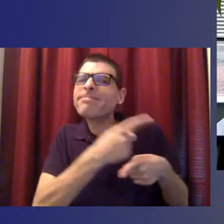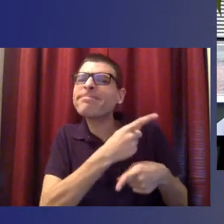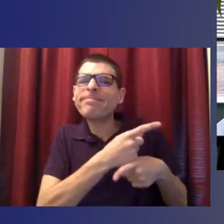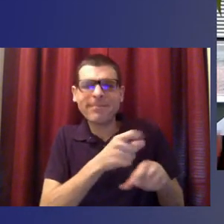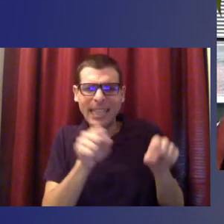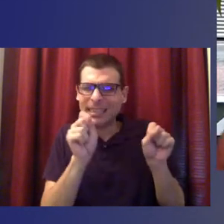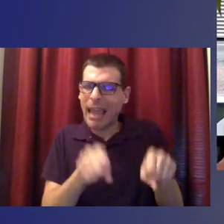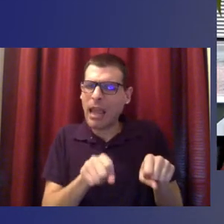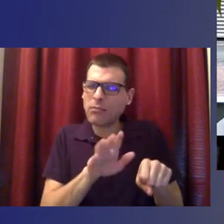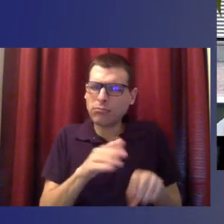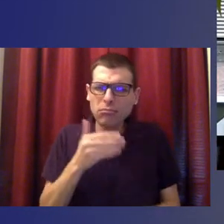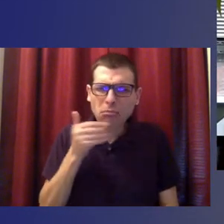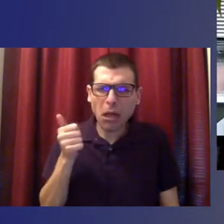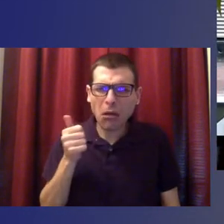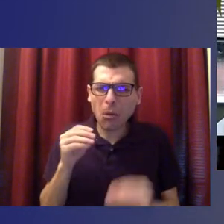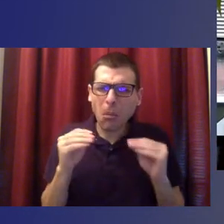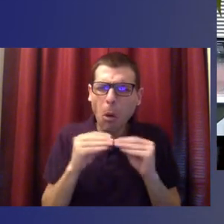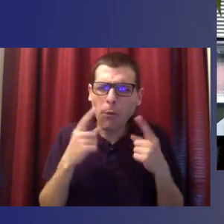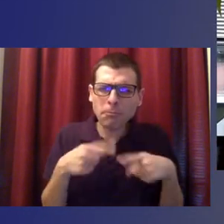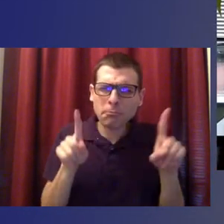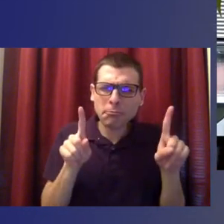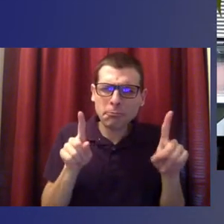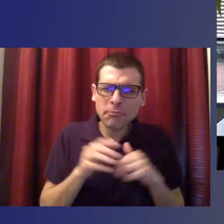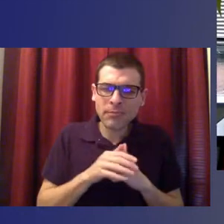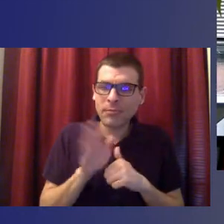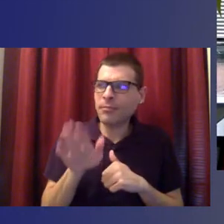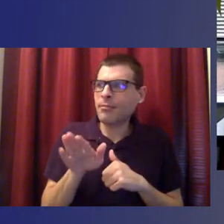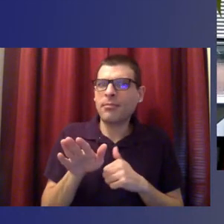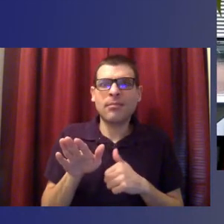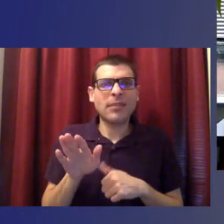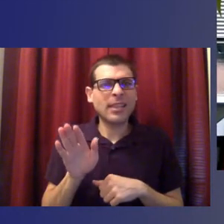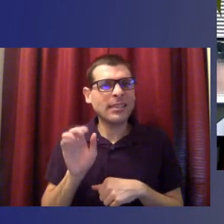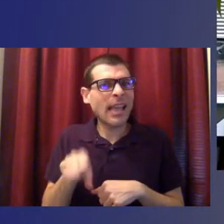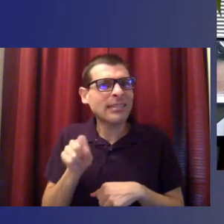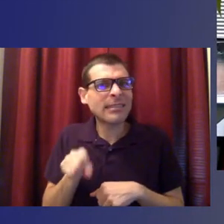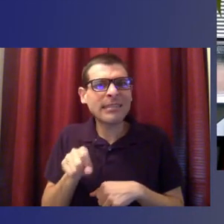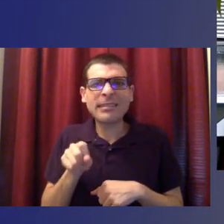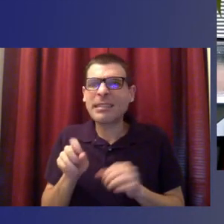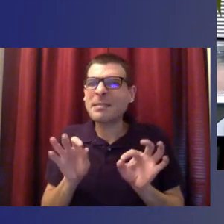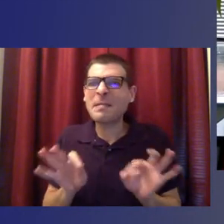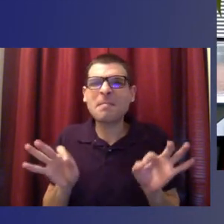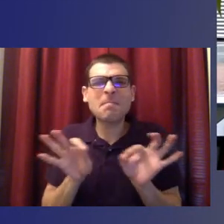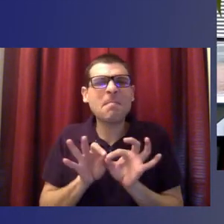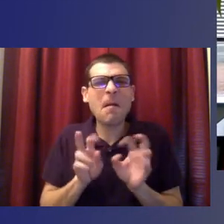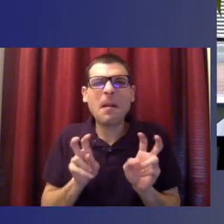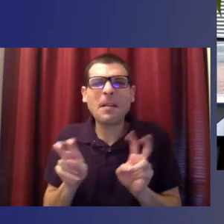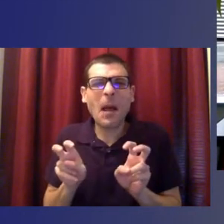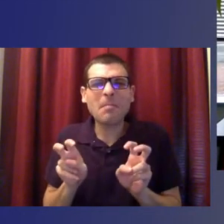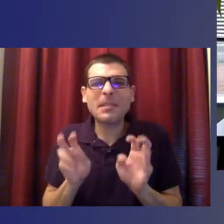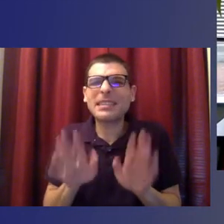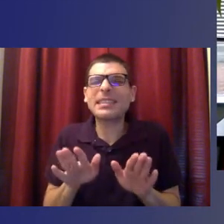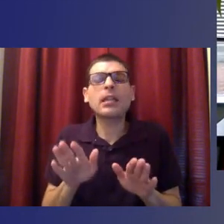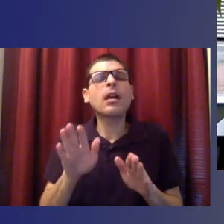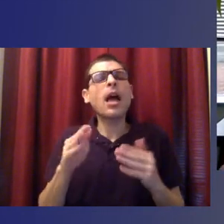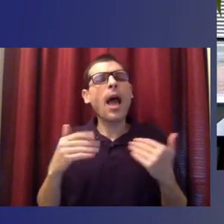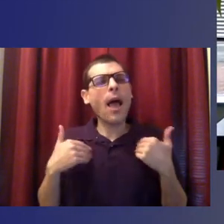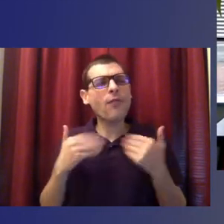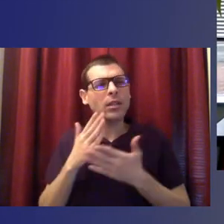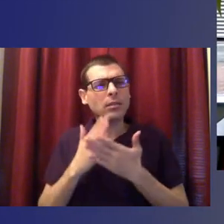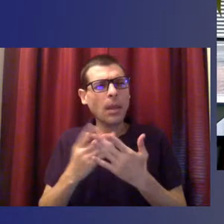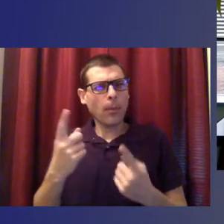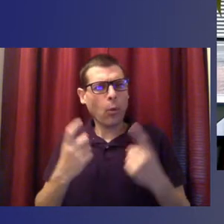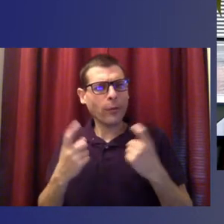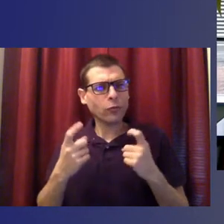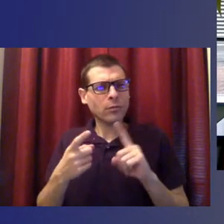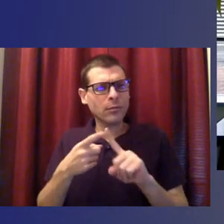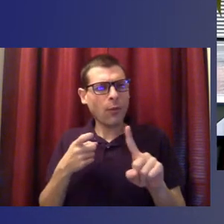a fertile area to talk about because I want to pull in a couple audience questions. And one of them, I think, using